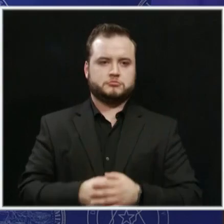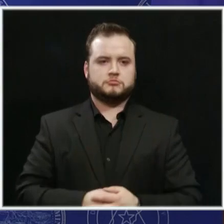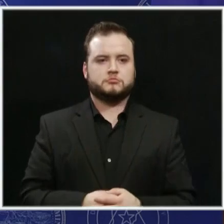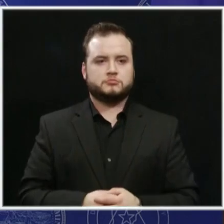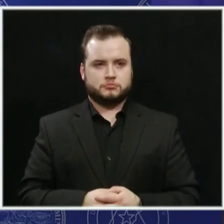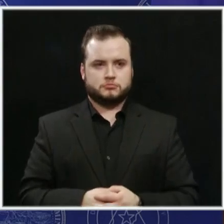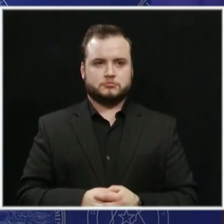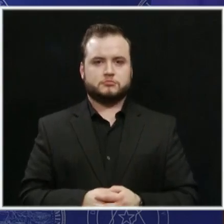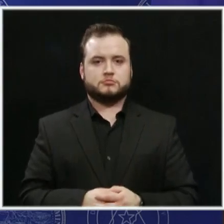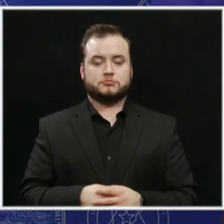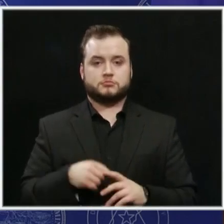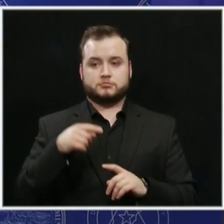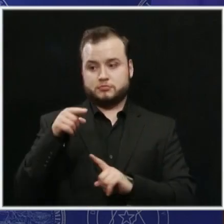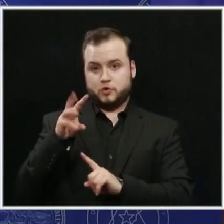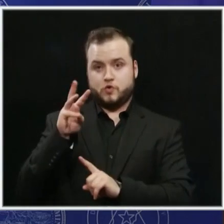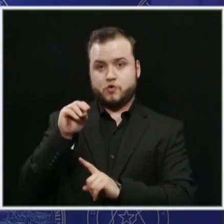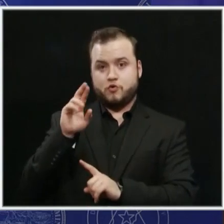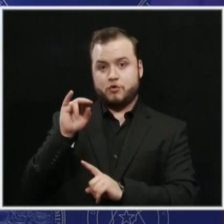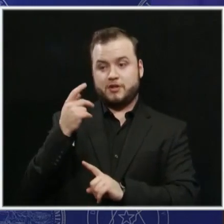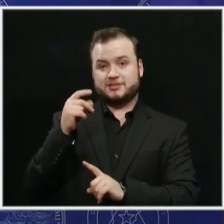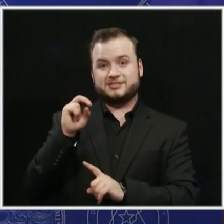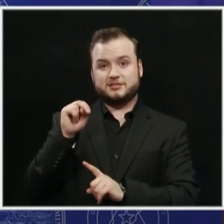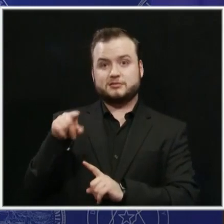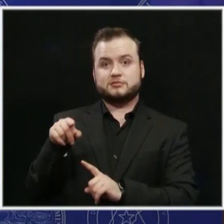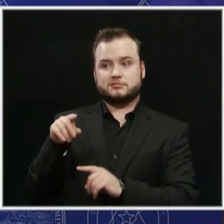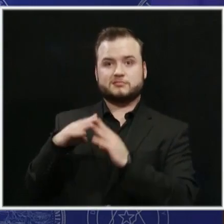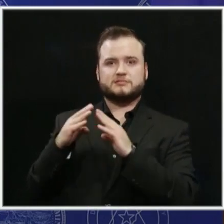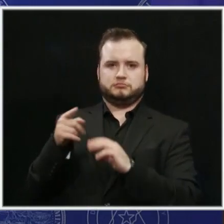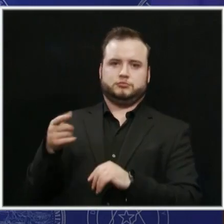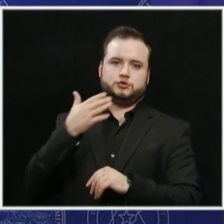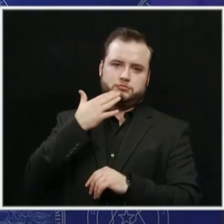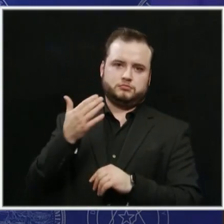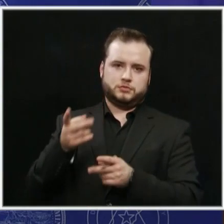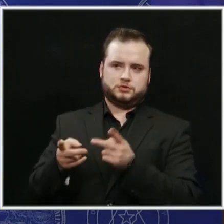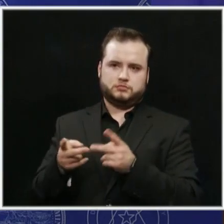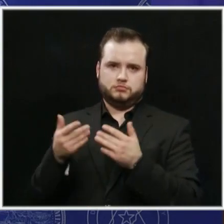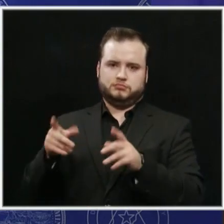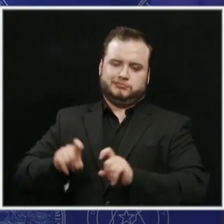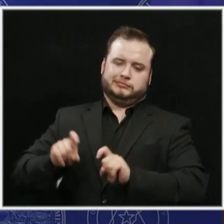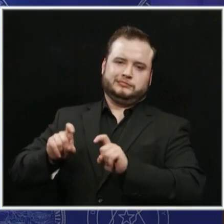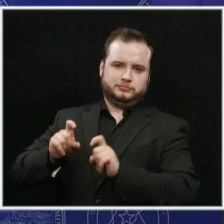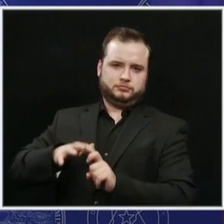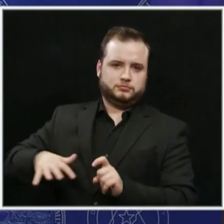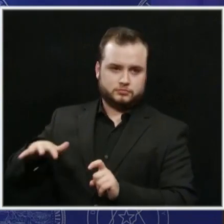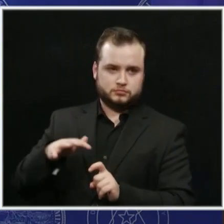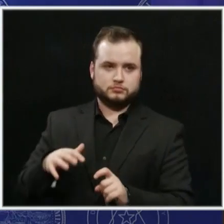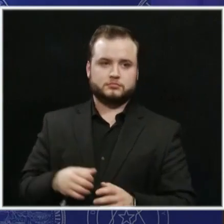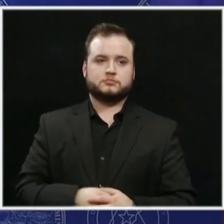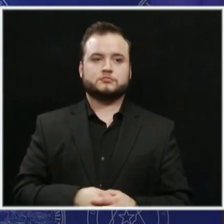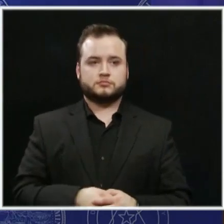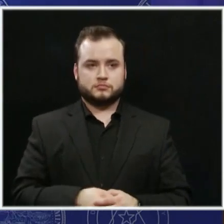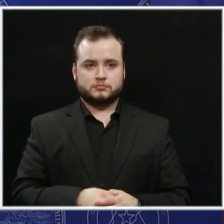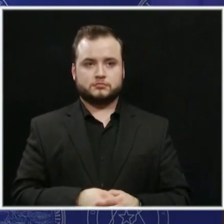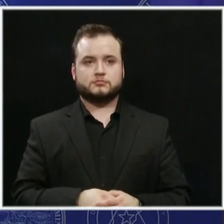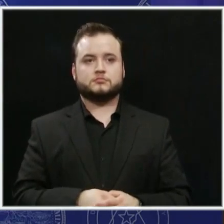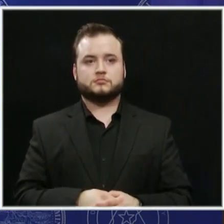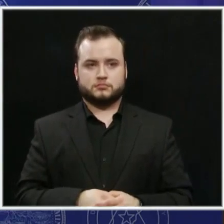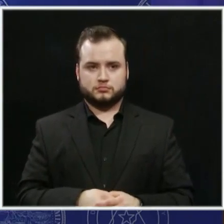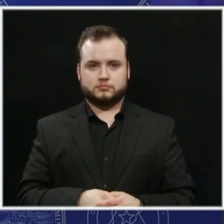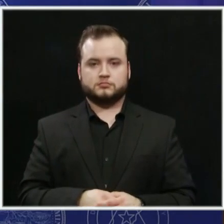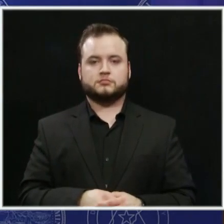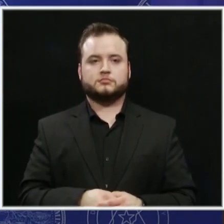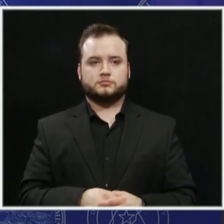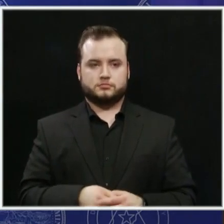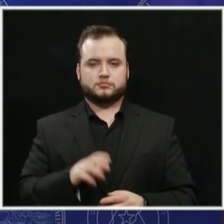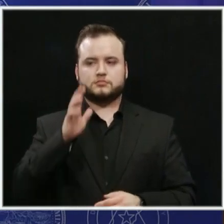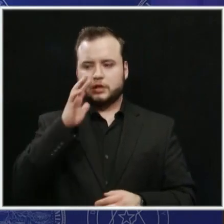be a place to test that theory to try and see. But again, the tracers, the epidemiologists will speak. But there isn't really a holdup. There isn't a disagreement